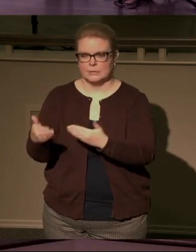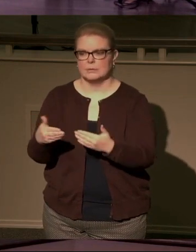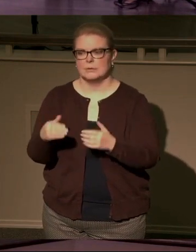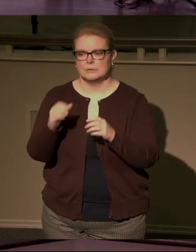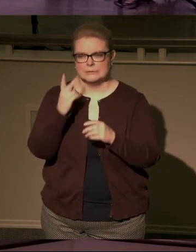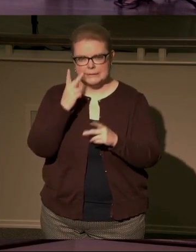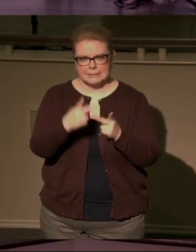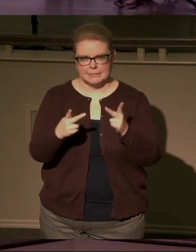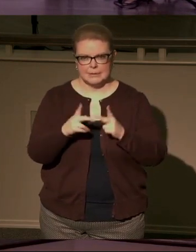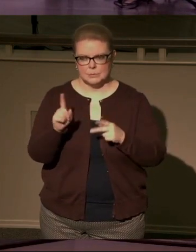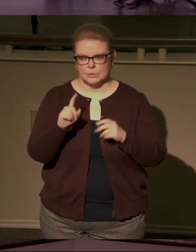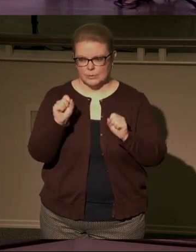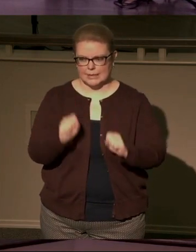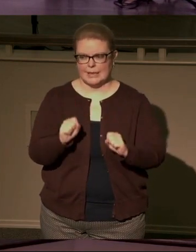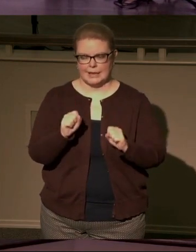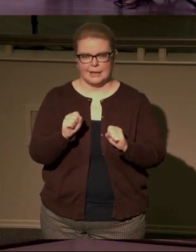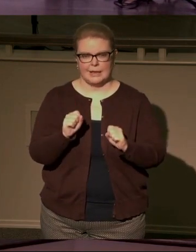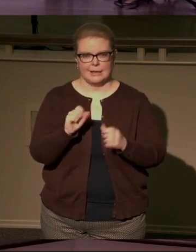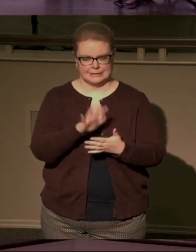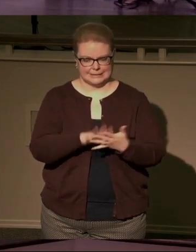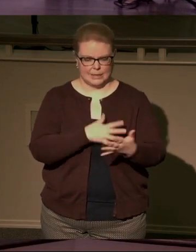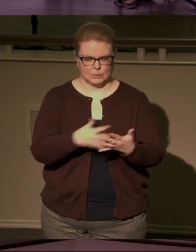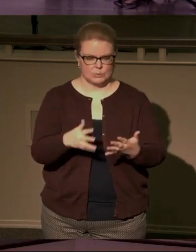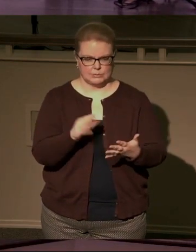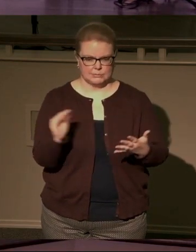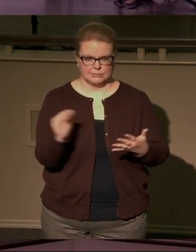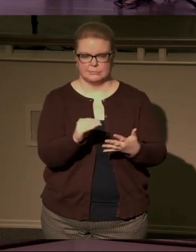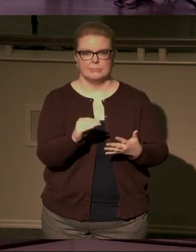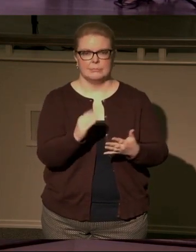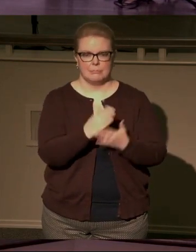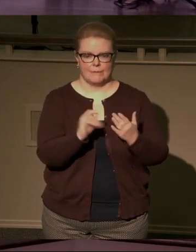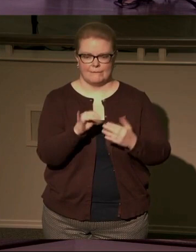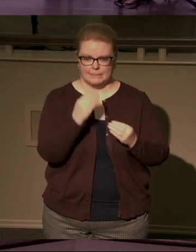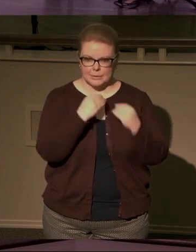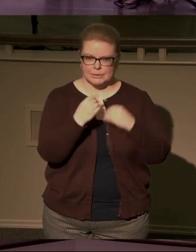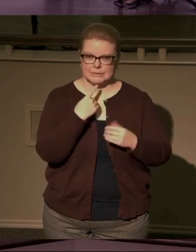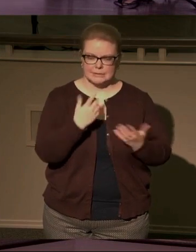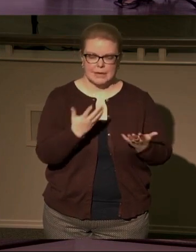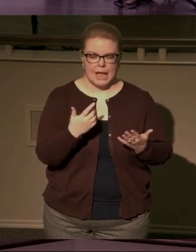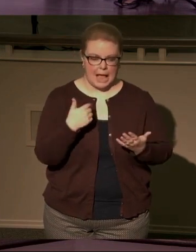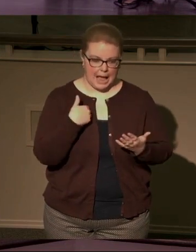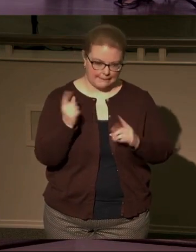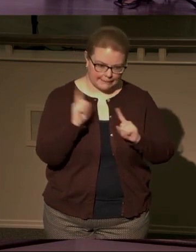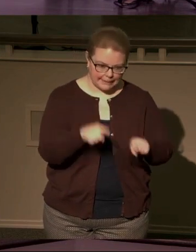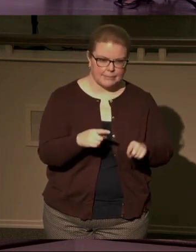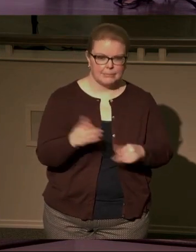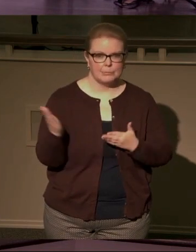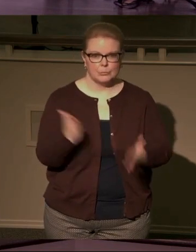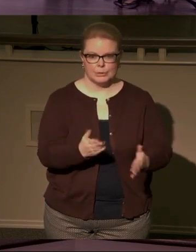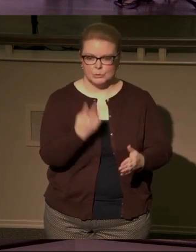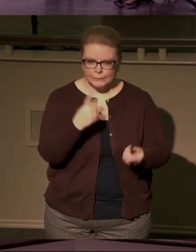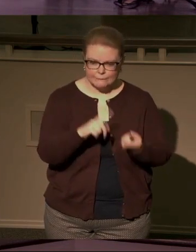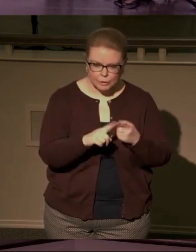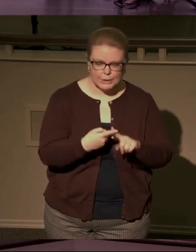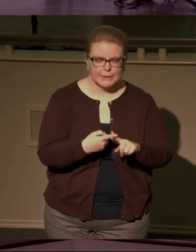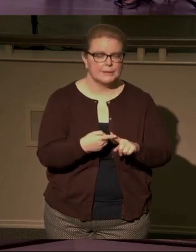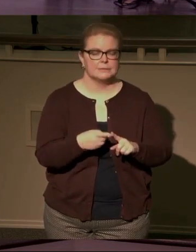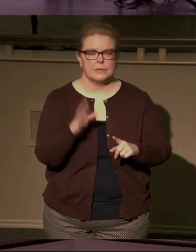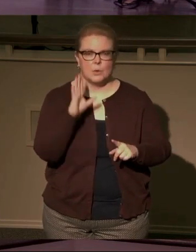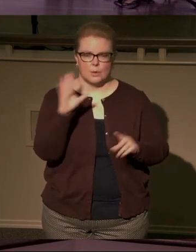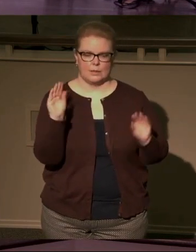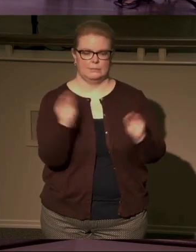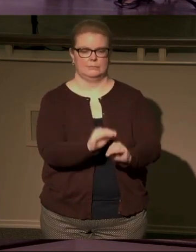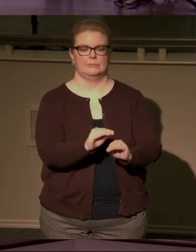just schedule to be a part of that meal. You just RSVP, you say, I'm coming, I'm bringing two friends, and then it'll put